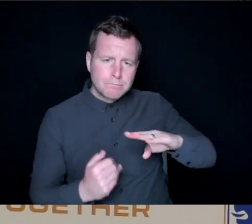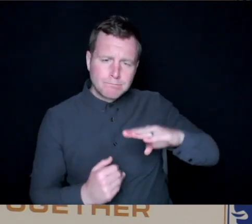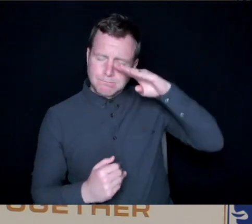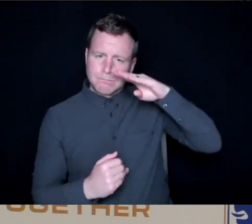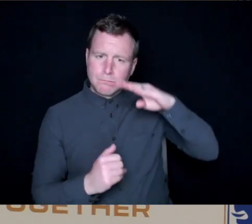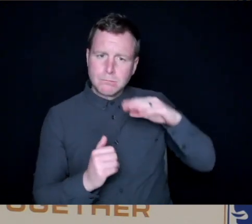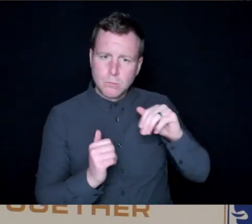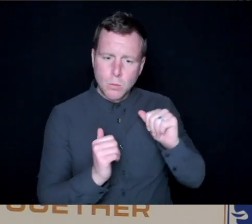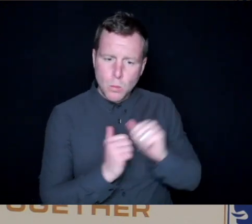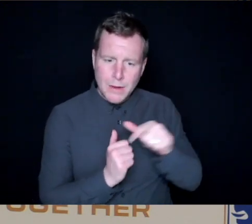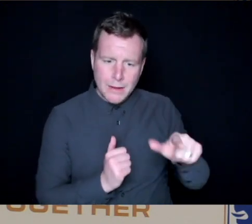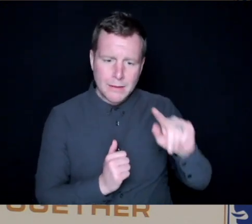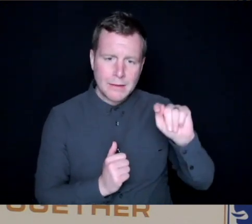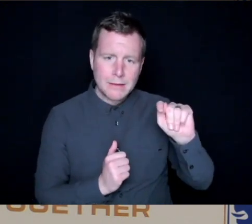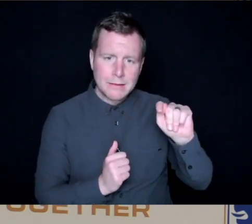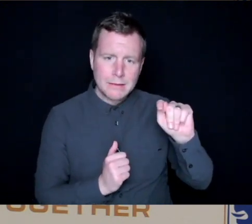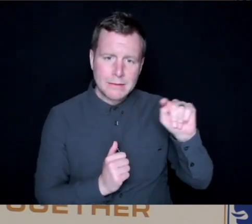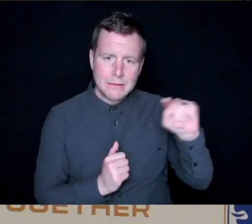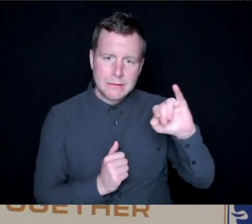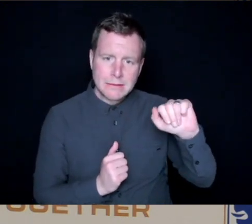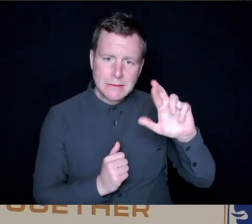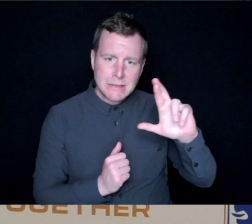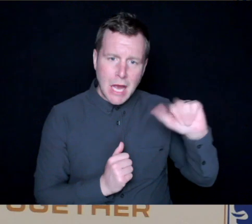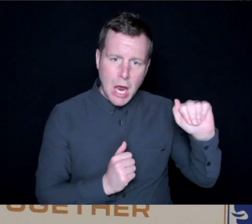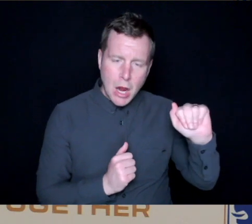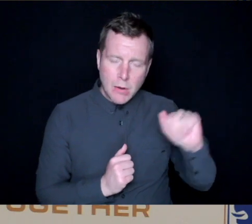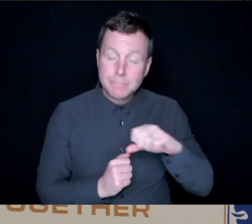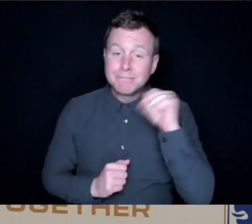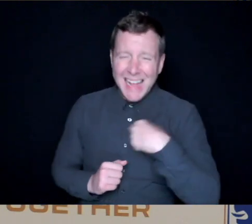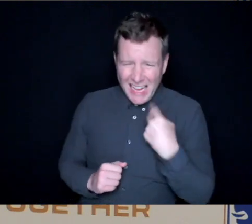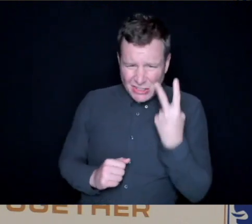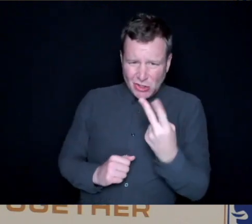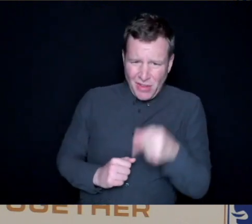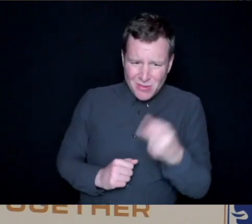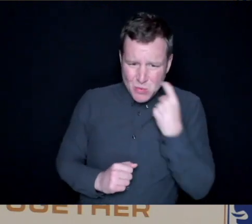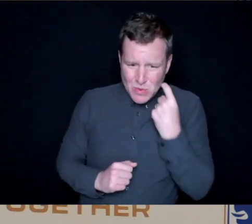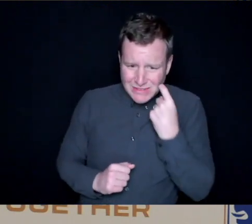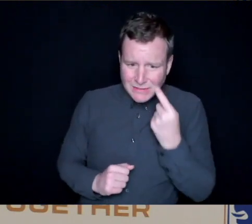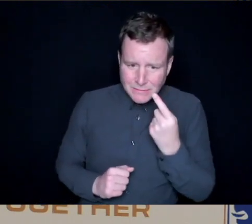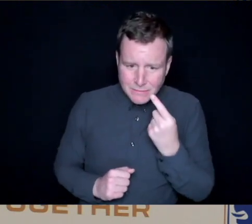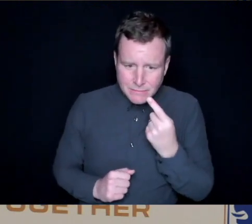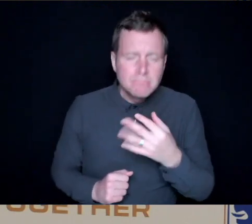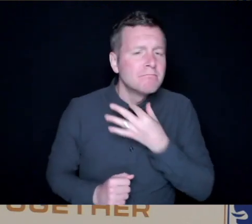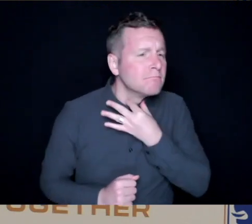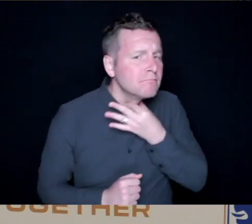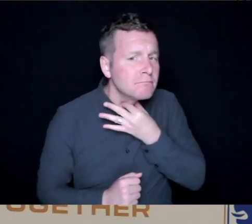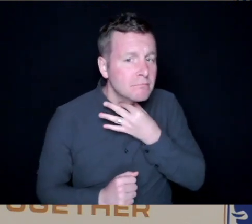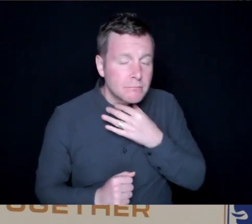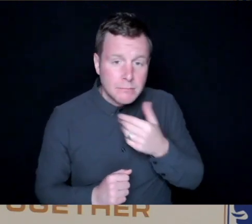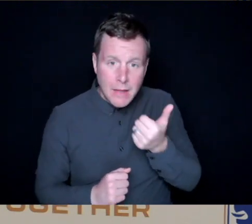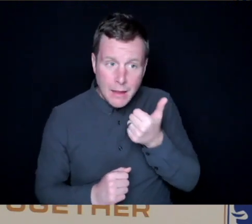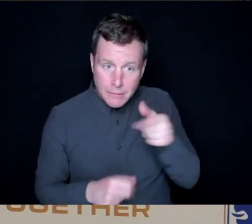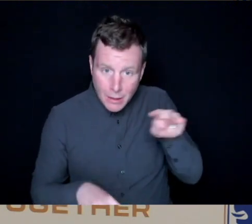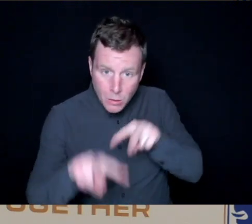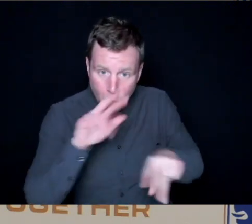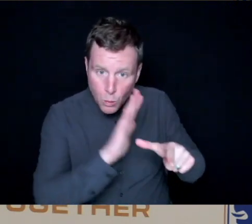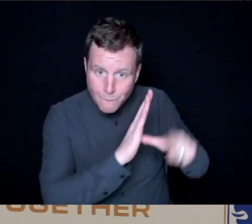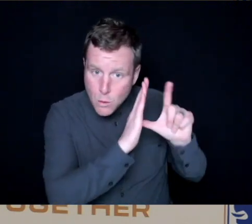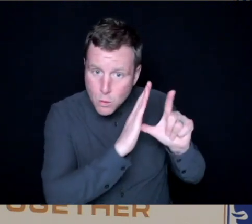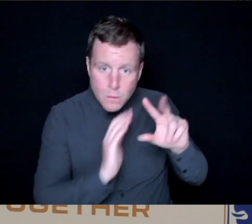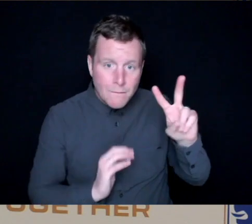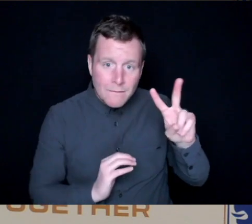that. Yeah, it got VAR too. They checked it. That was my question. Did they look